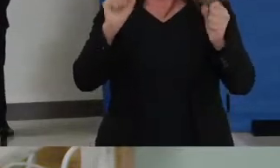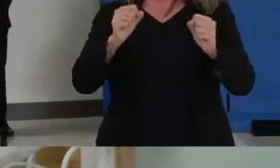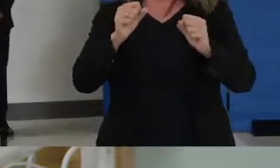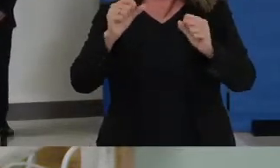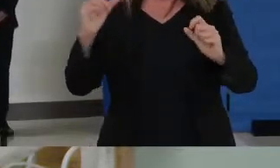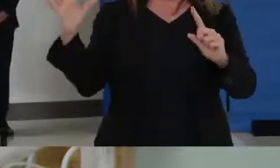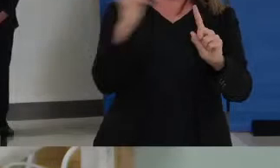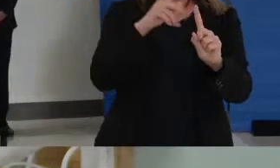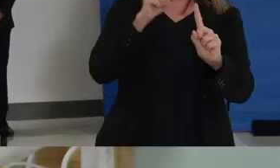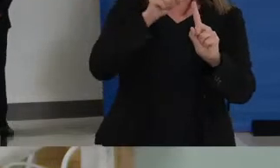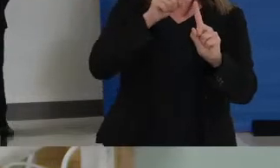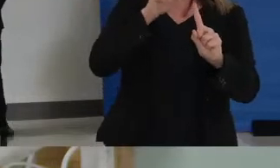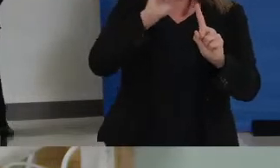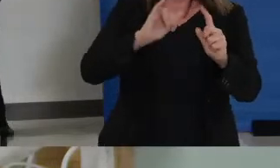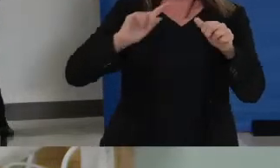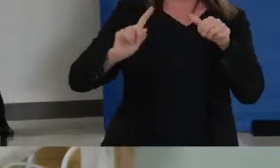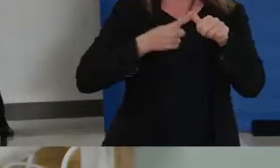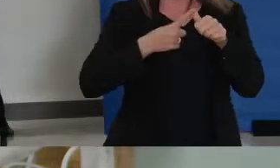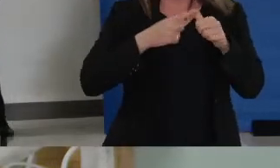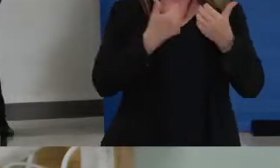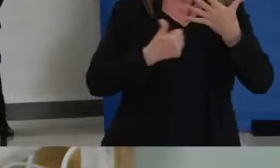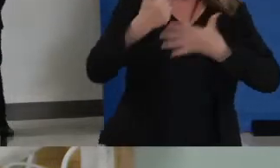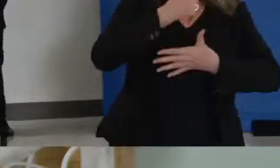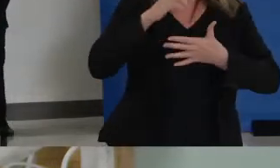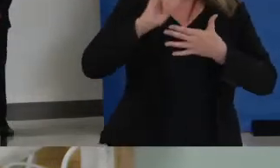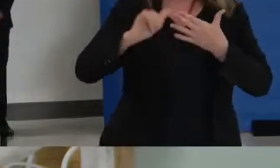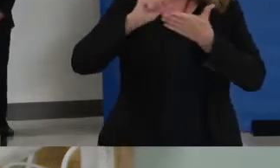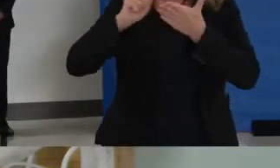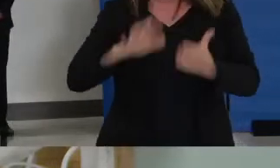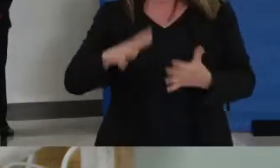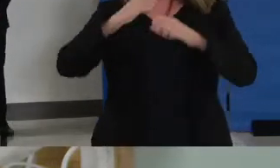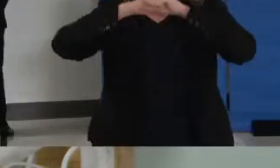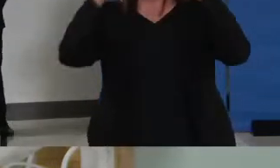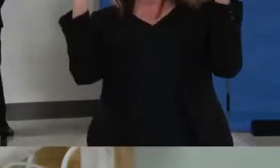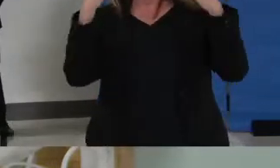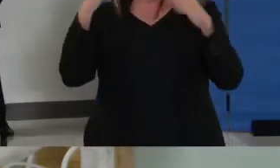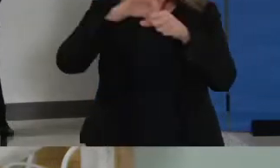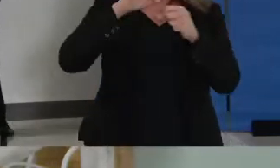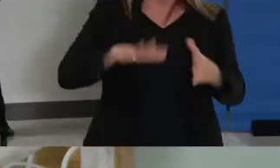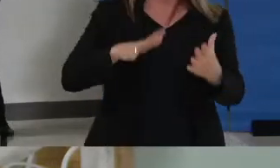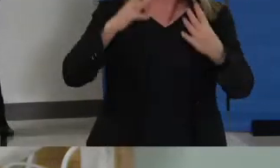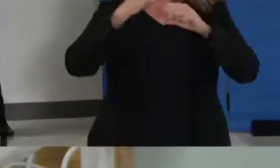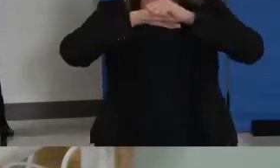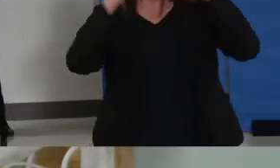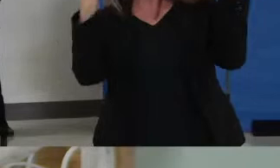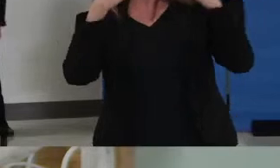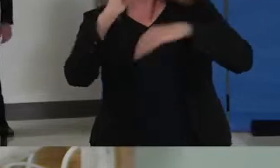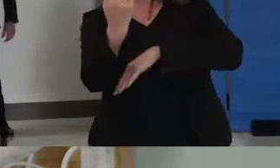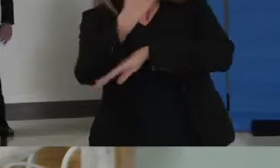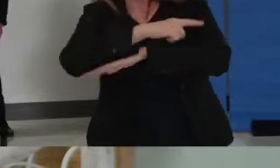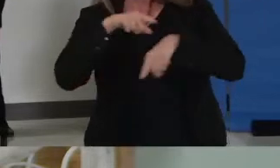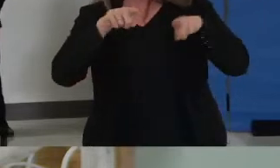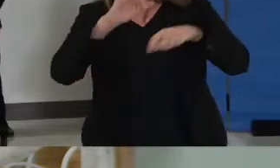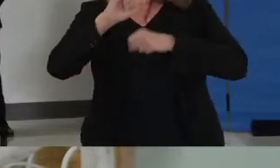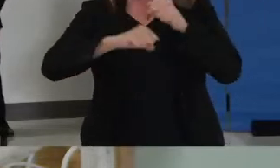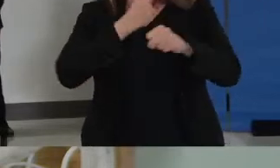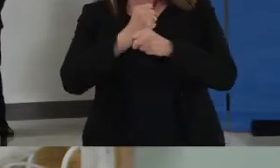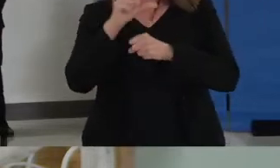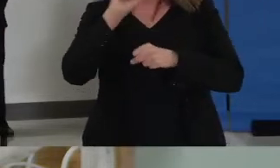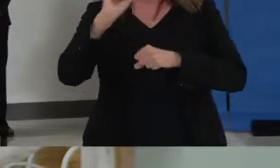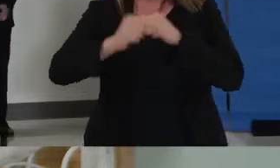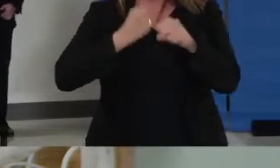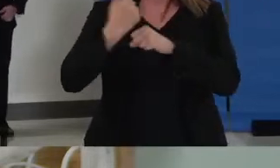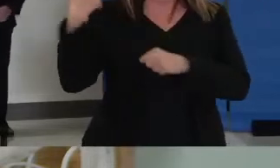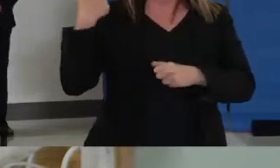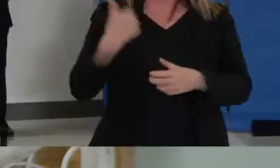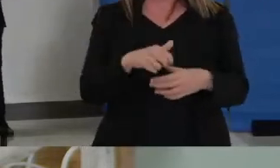set of priorities envisioned by the authors and the voters on that day and in that year, nearly 20 years ago, to